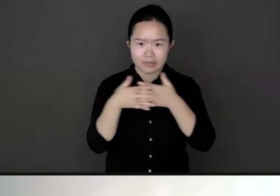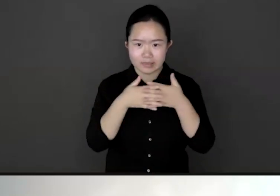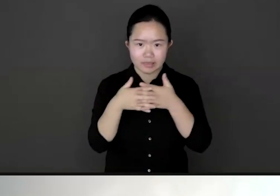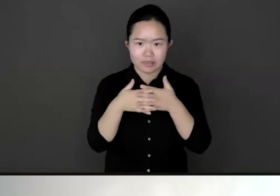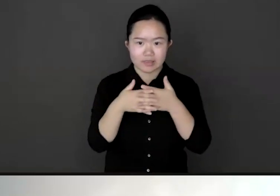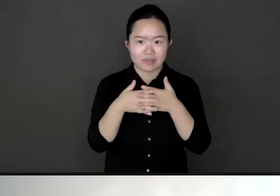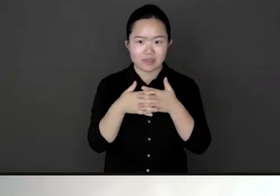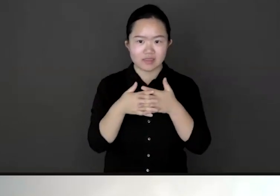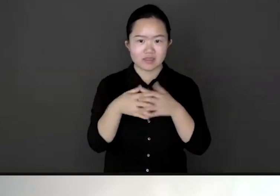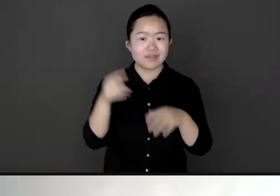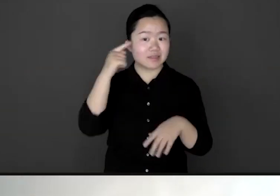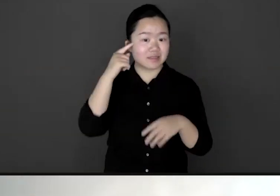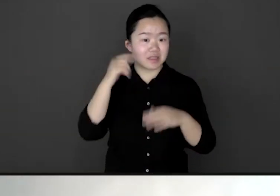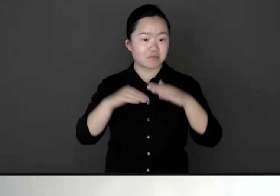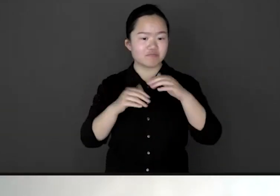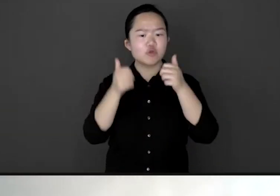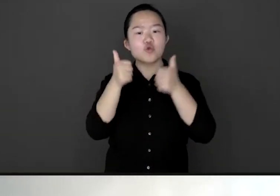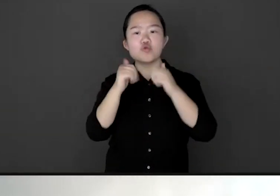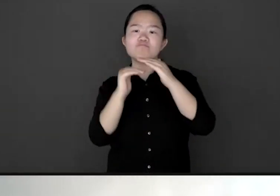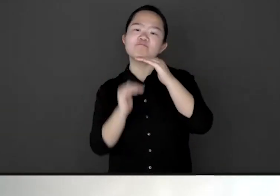that's a nice smile on your face on